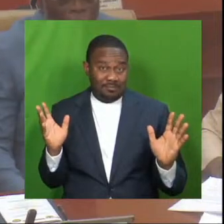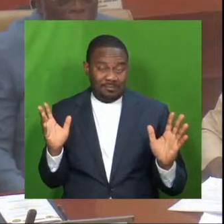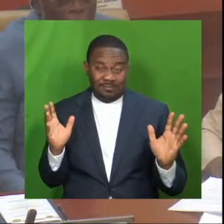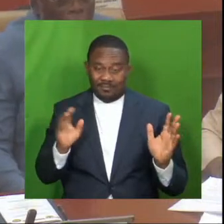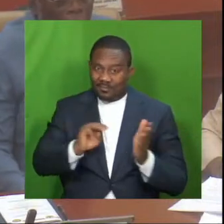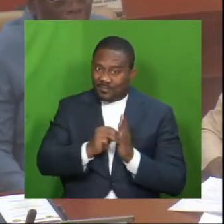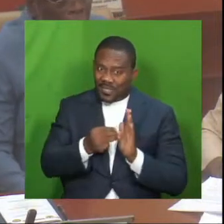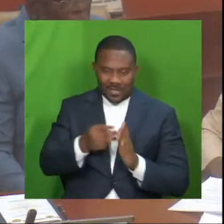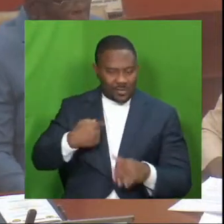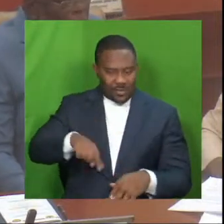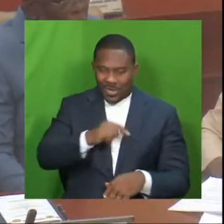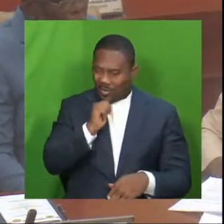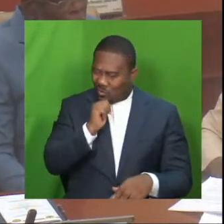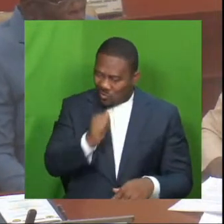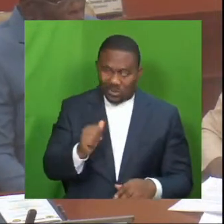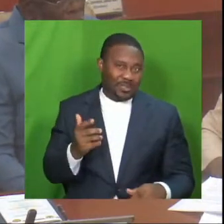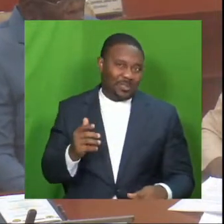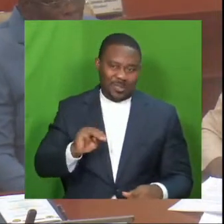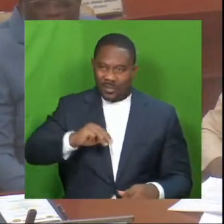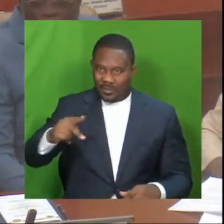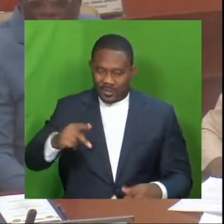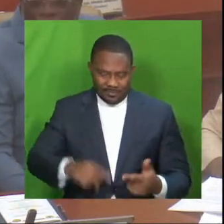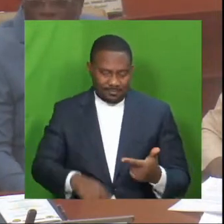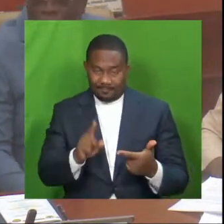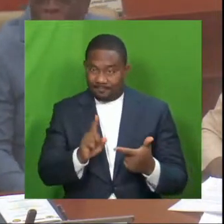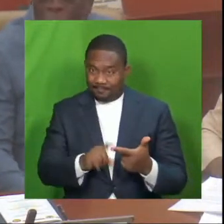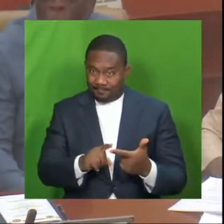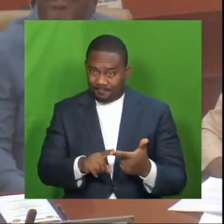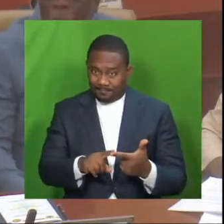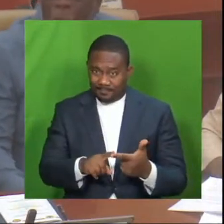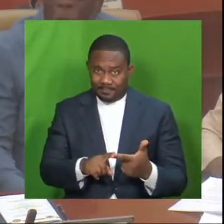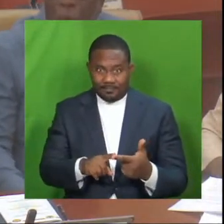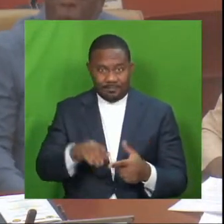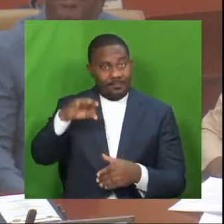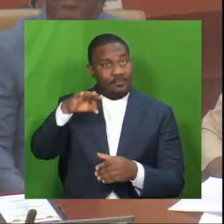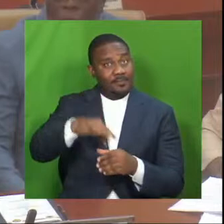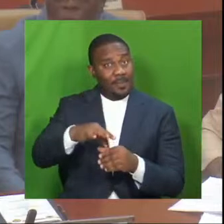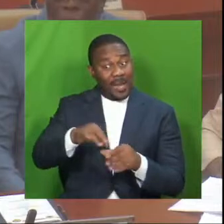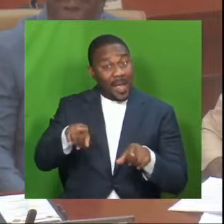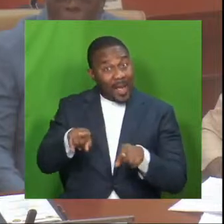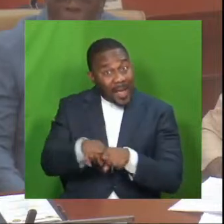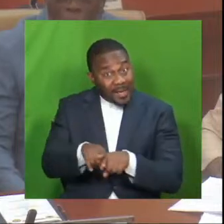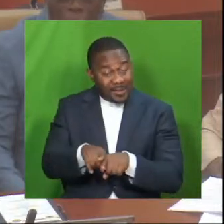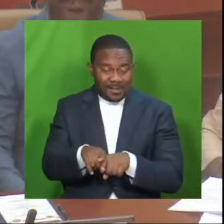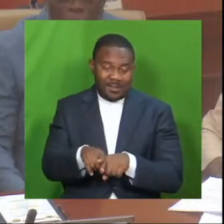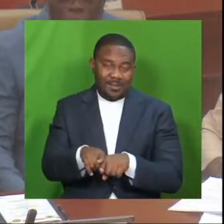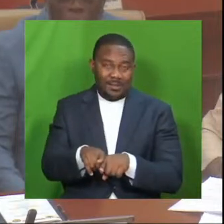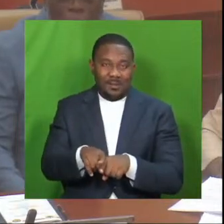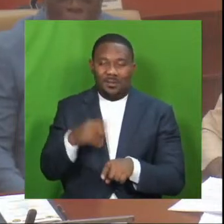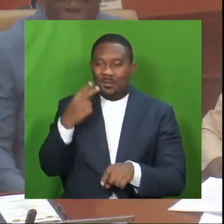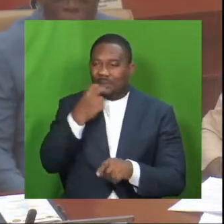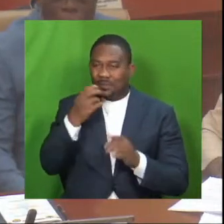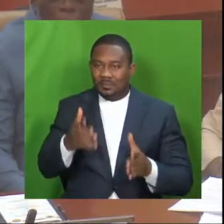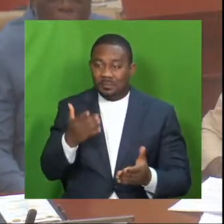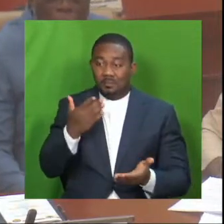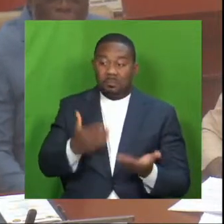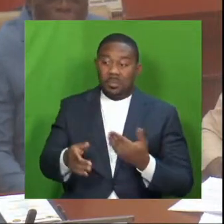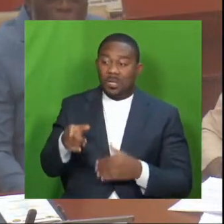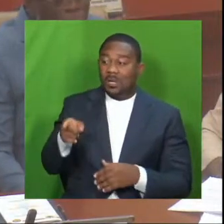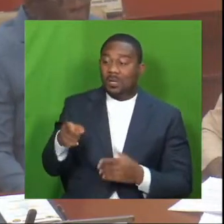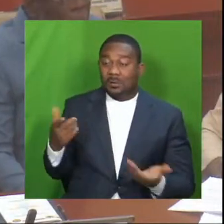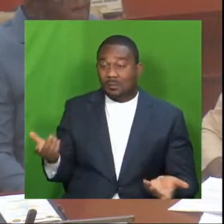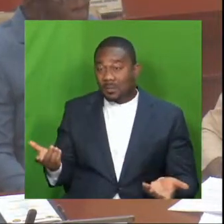of parliament. B, if he is elected as Speaker of Parliament, so assuming Honorable Chambers, Honorable